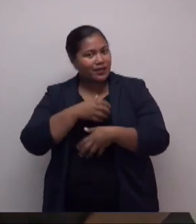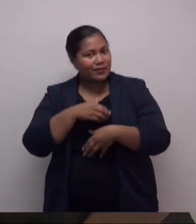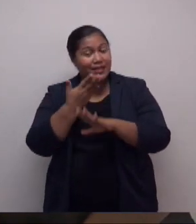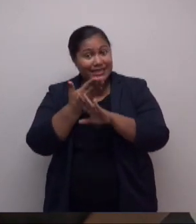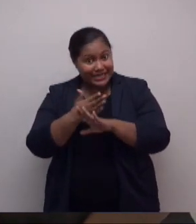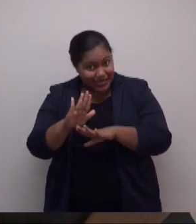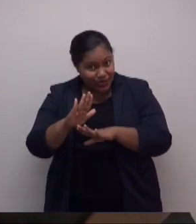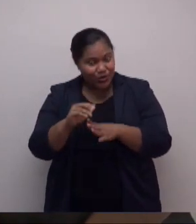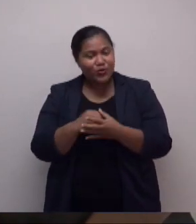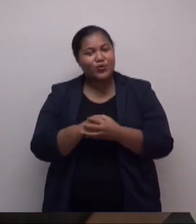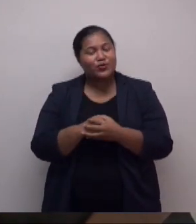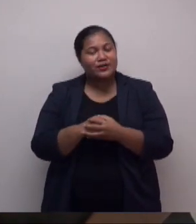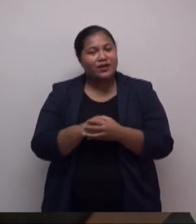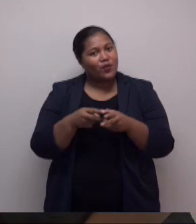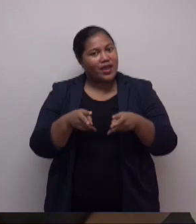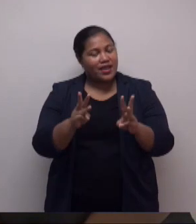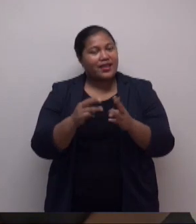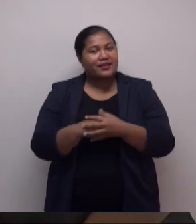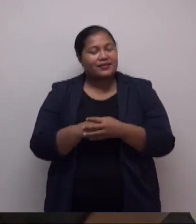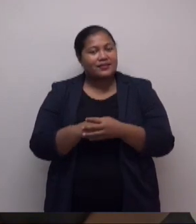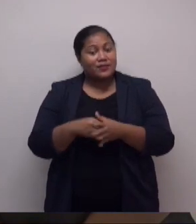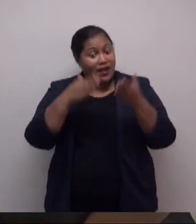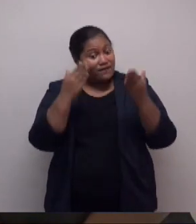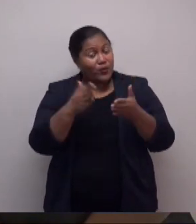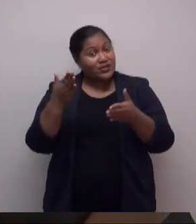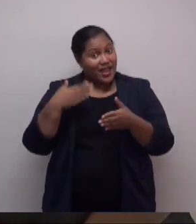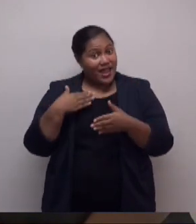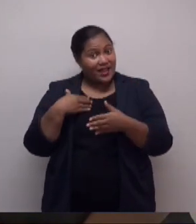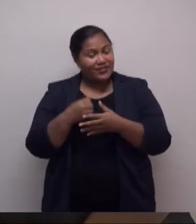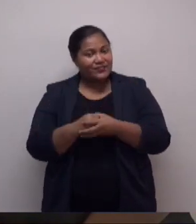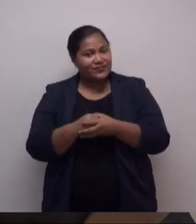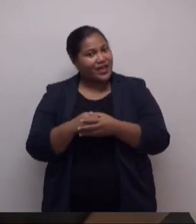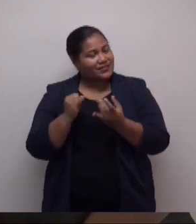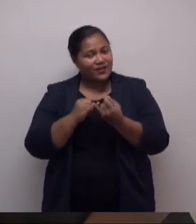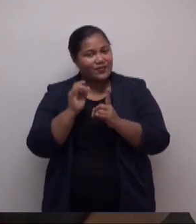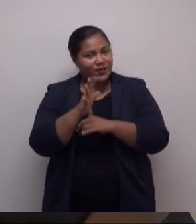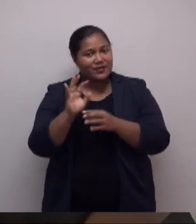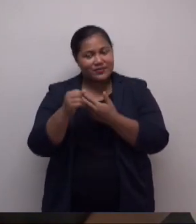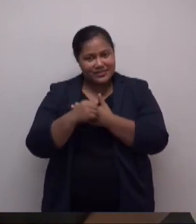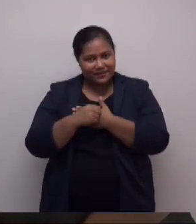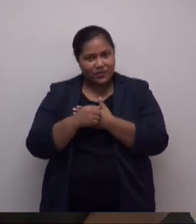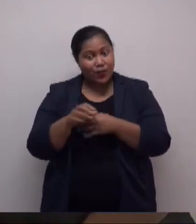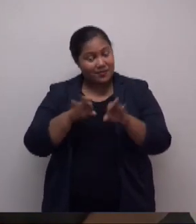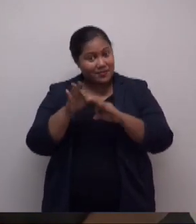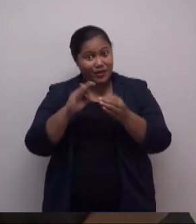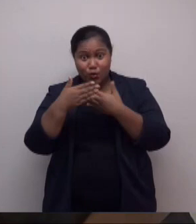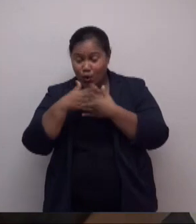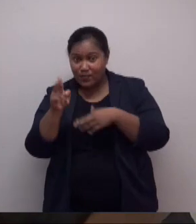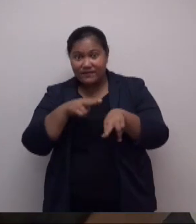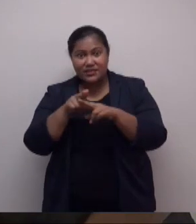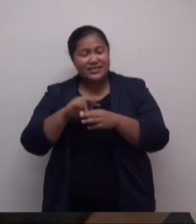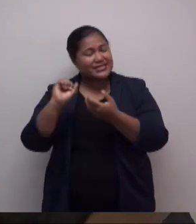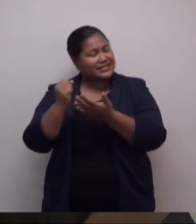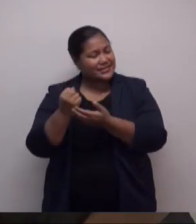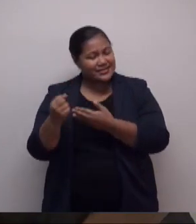and unrelating focus on health and well-being as we plan to reopen Fiji as the safest destination